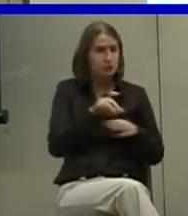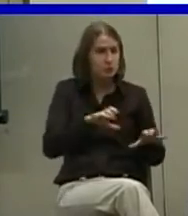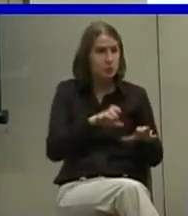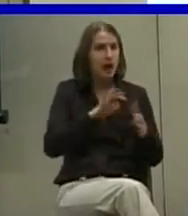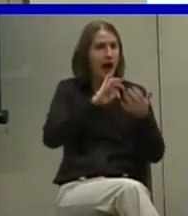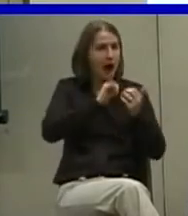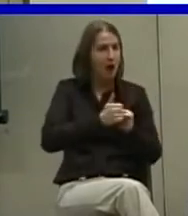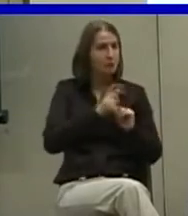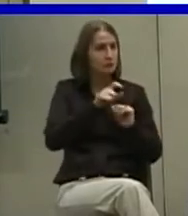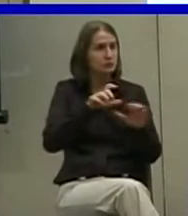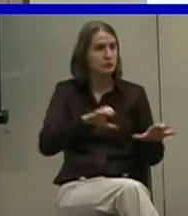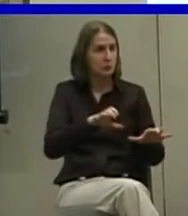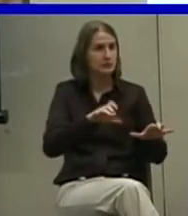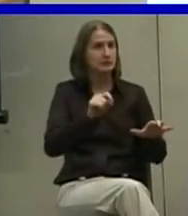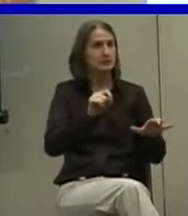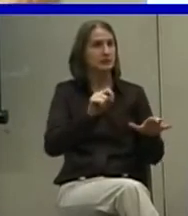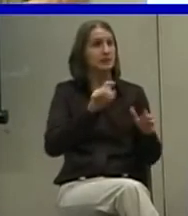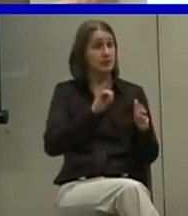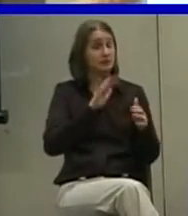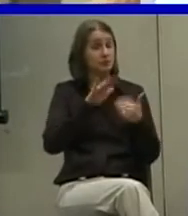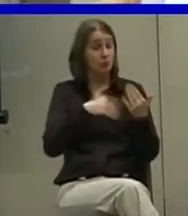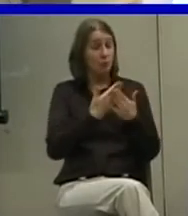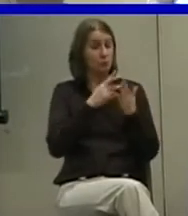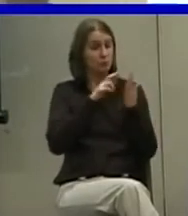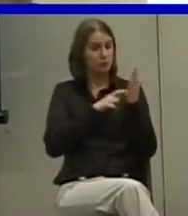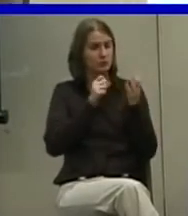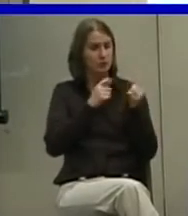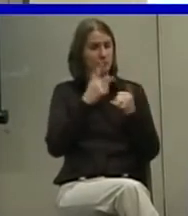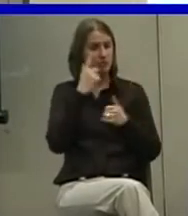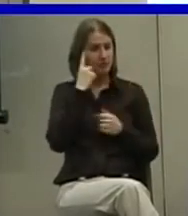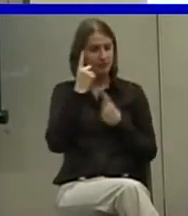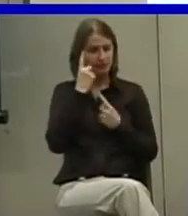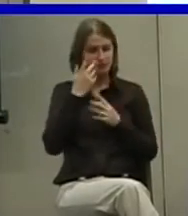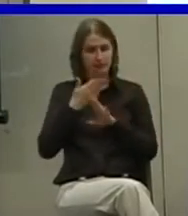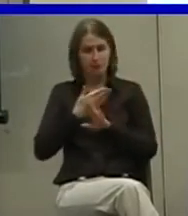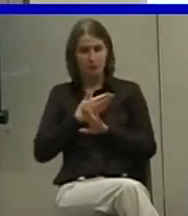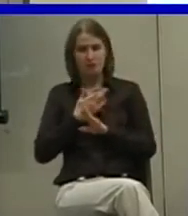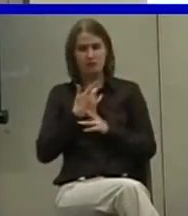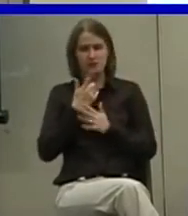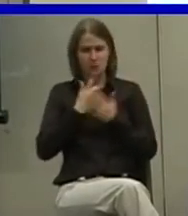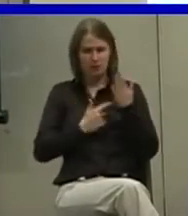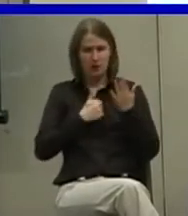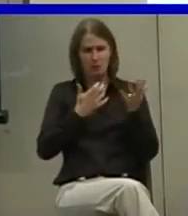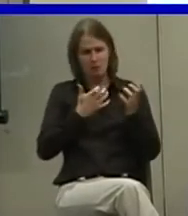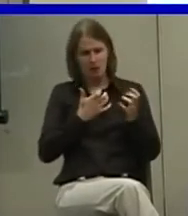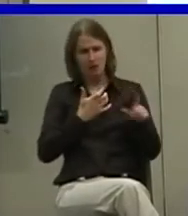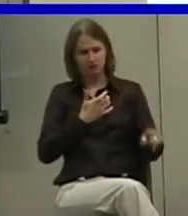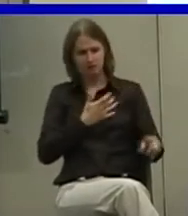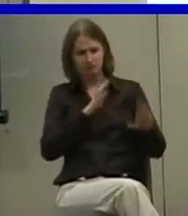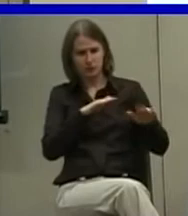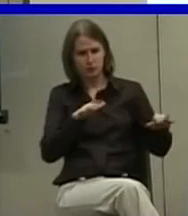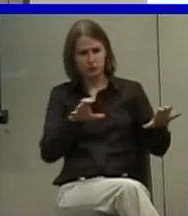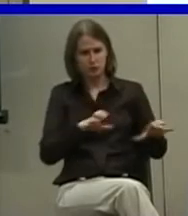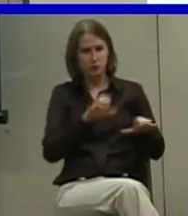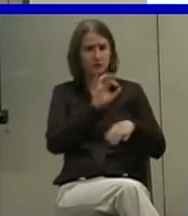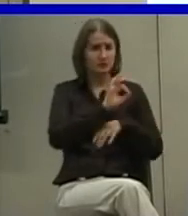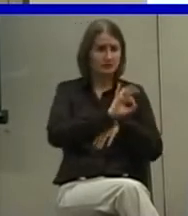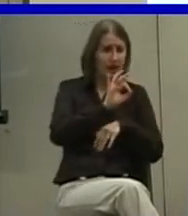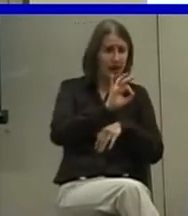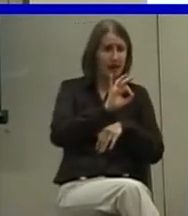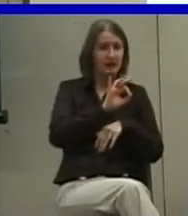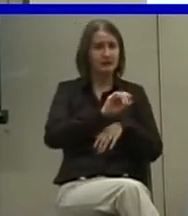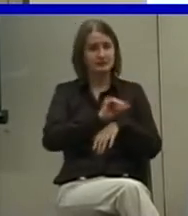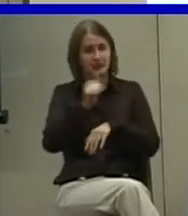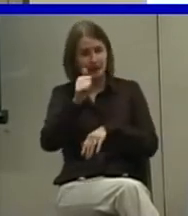it? Those are all rules. So you think out ahead of time, what do I want my kids to do at 9, 10